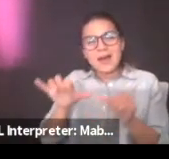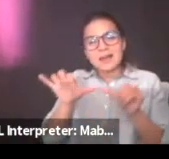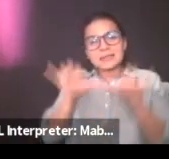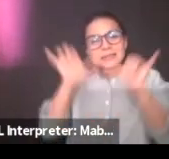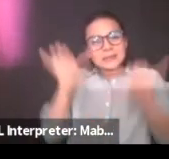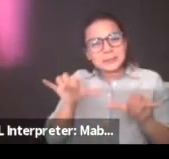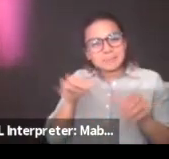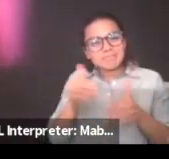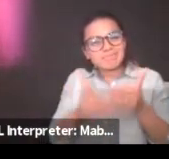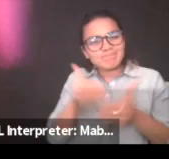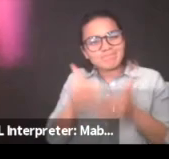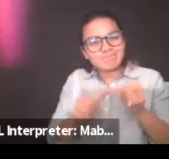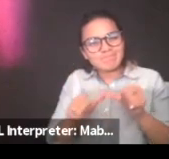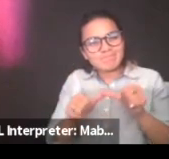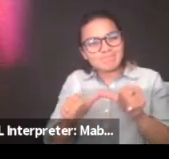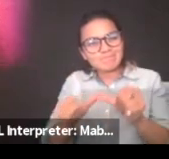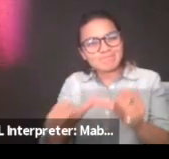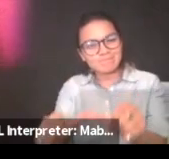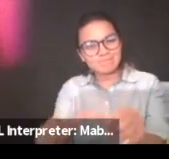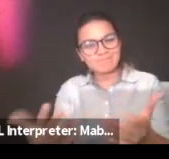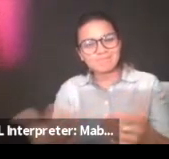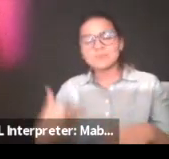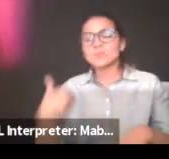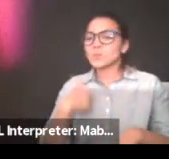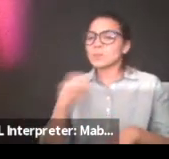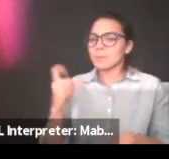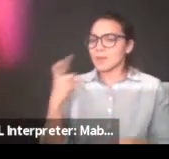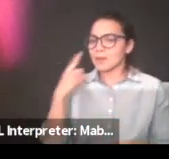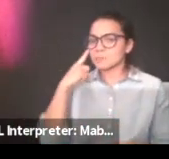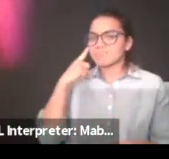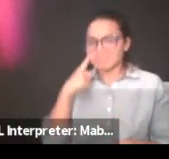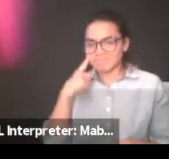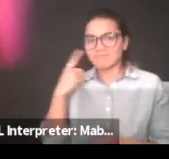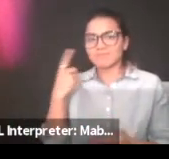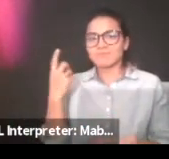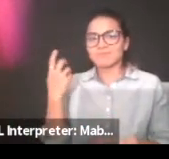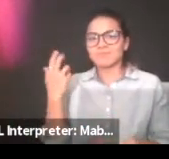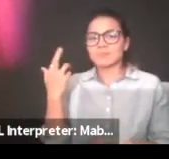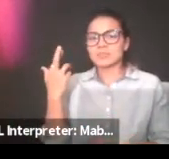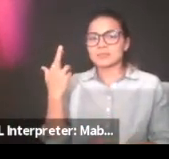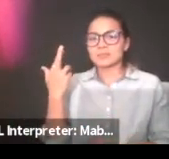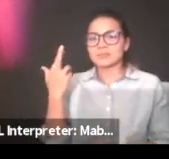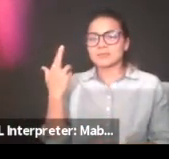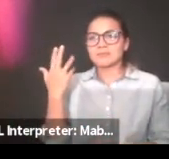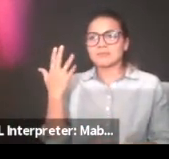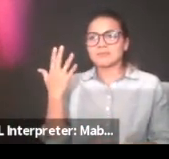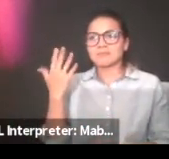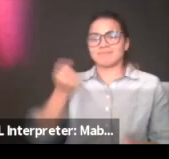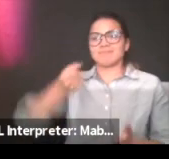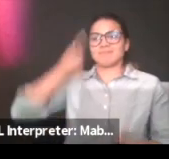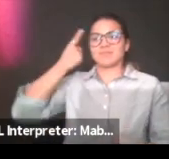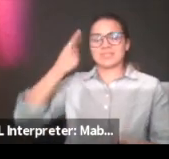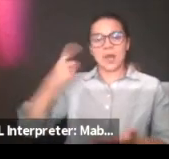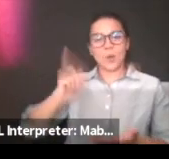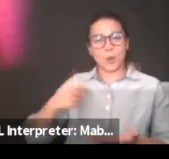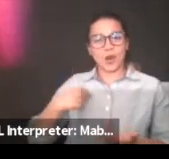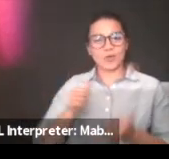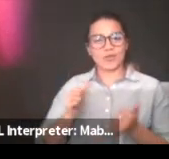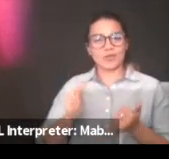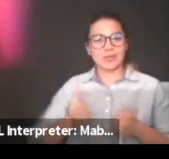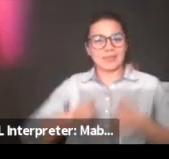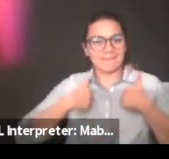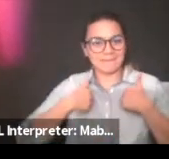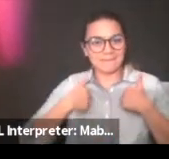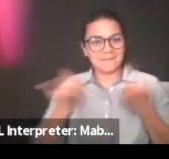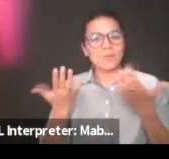for Indigenous people on the soil that we live off of and on the lands we occupy. So if we could just take one moment to